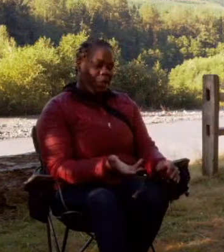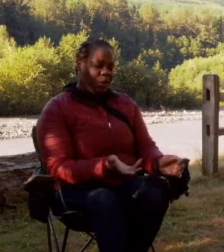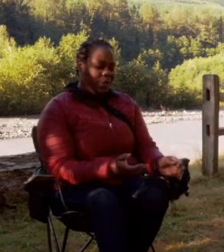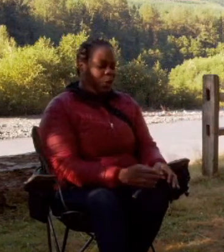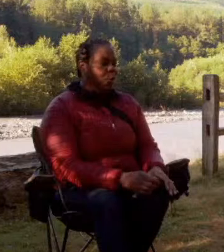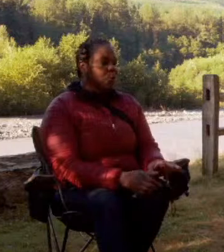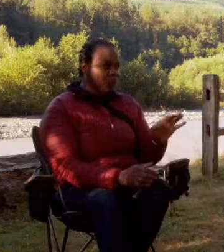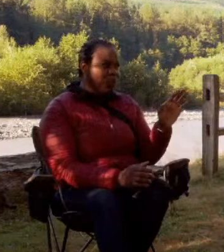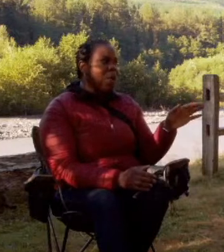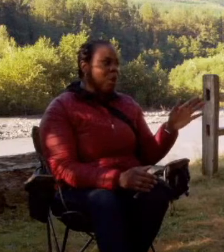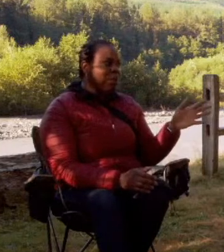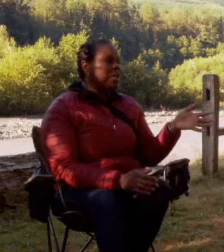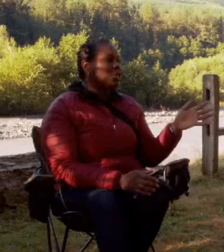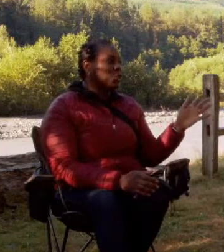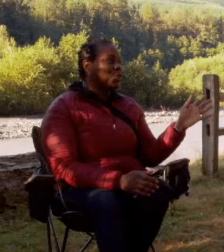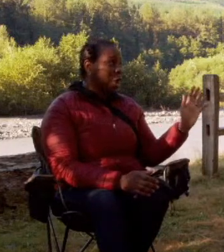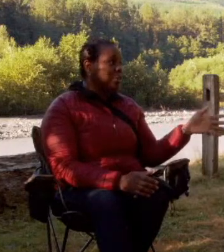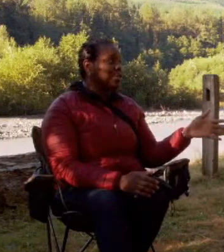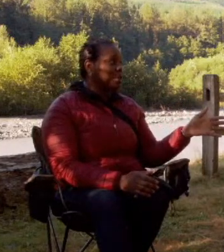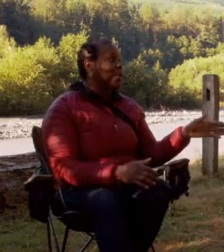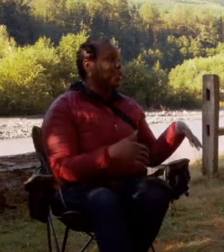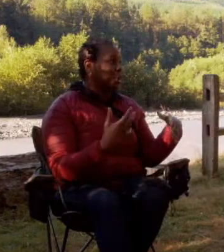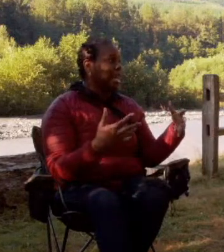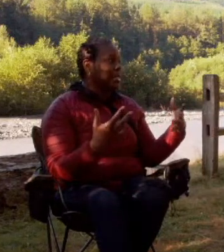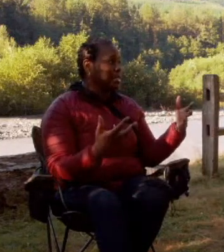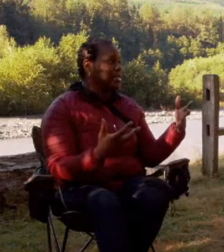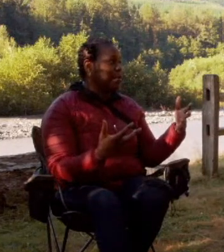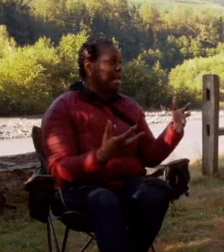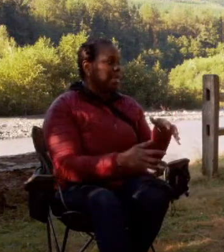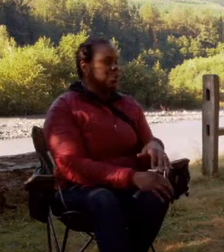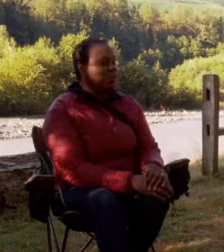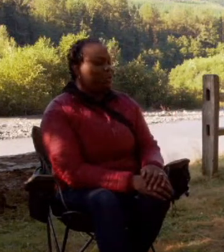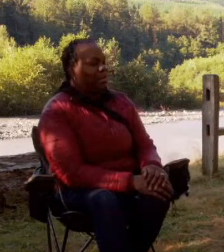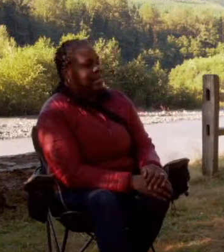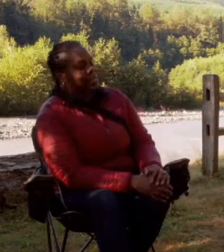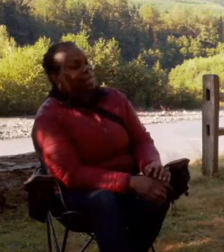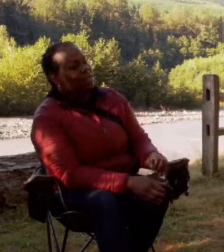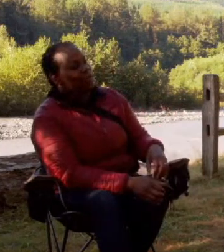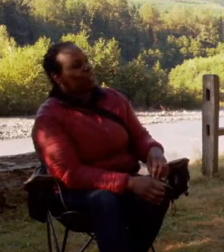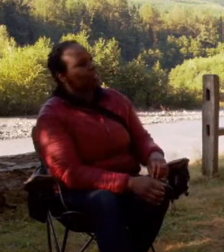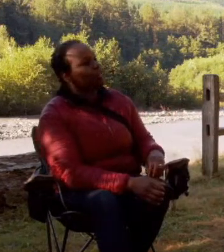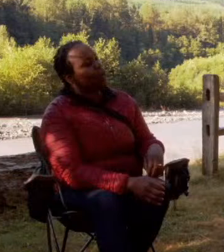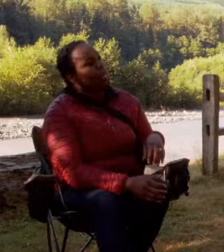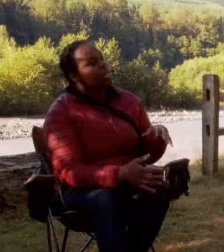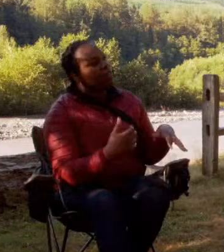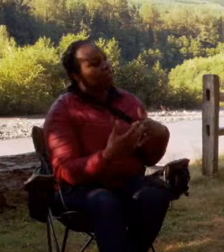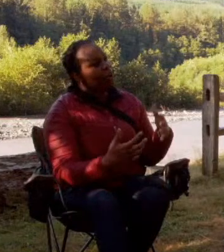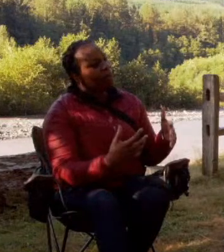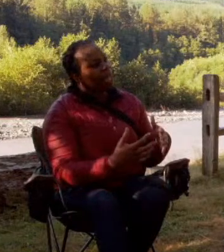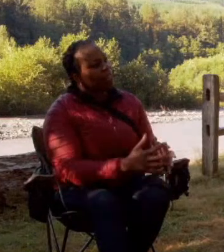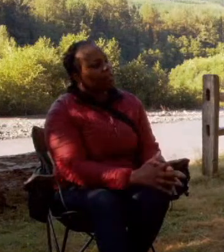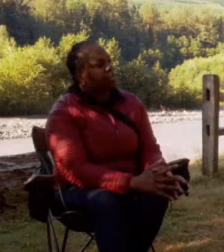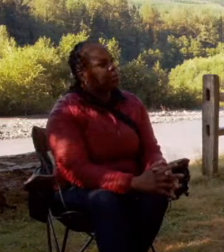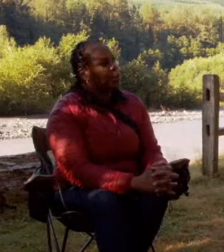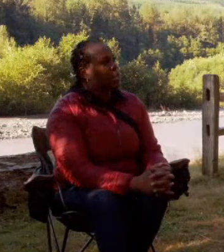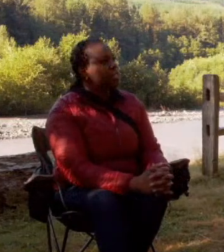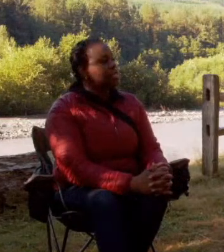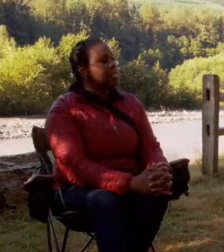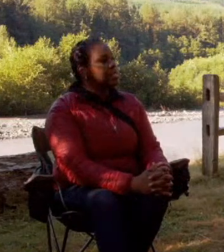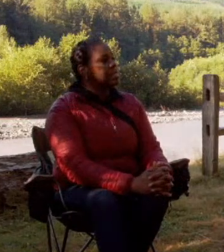because they want to make sure you're actually a birder and not just somebody who has questions. So even though I've had